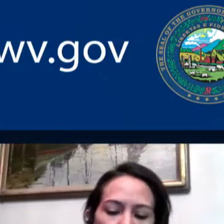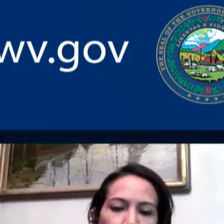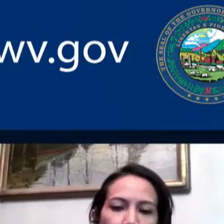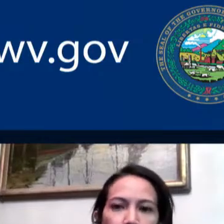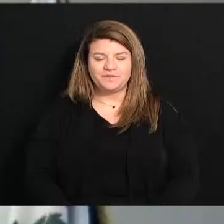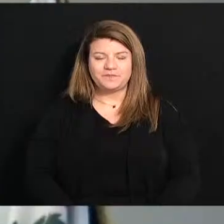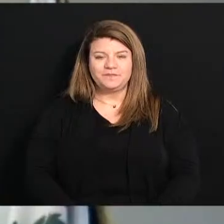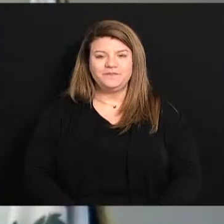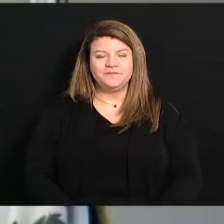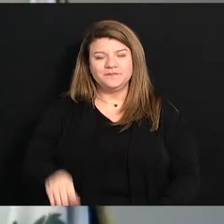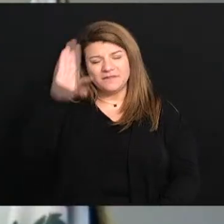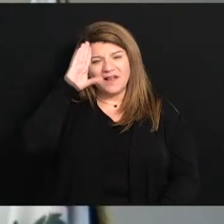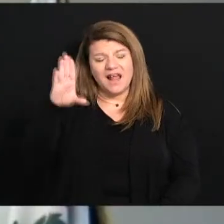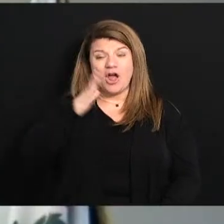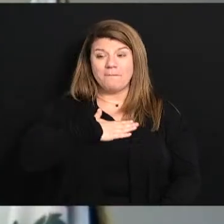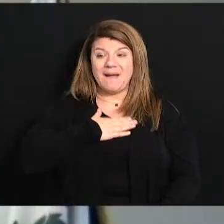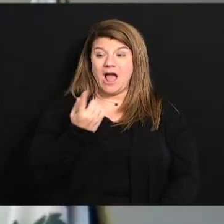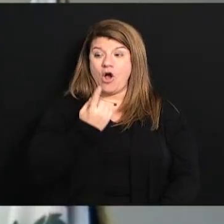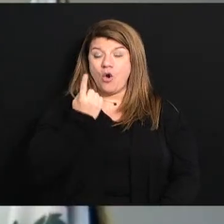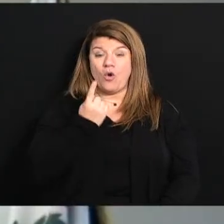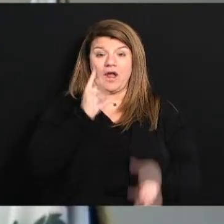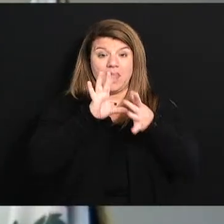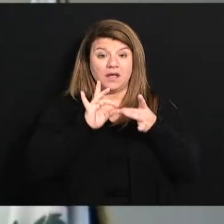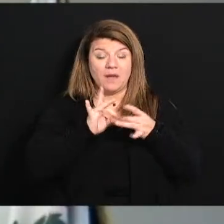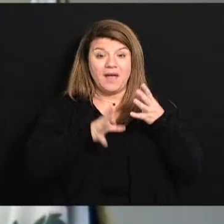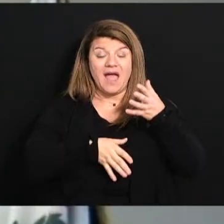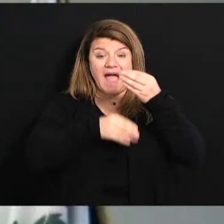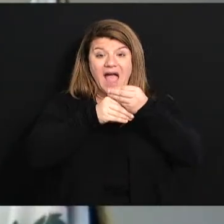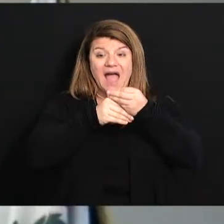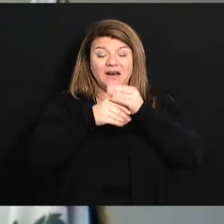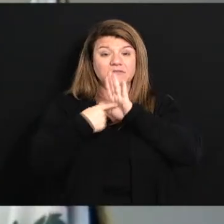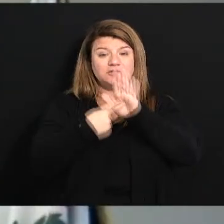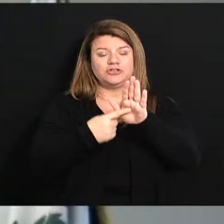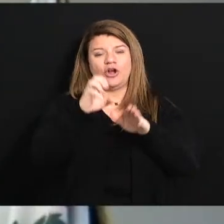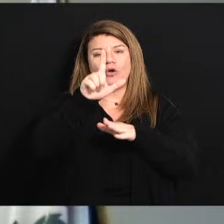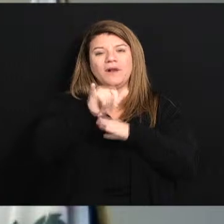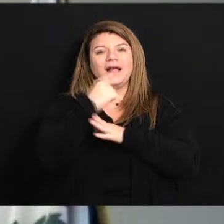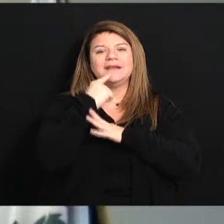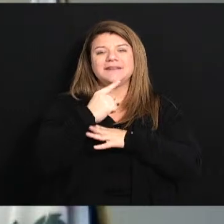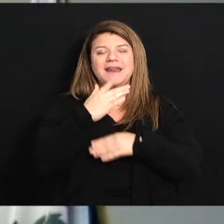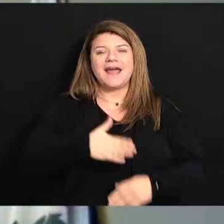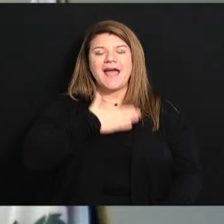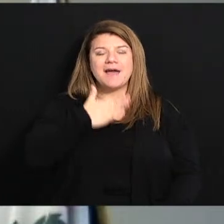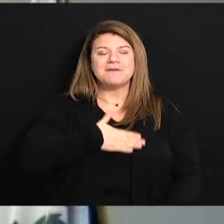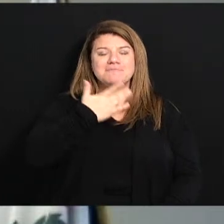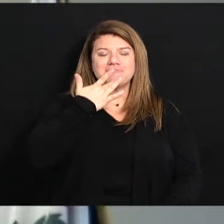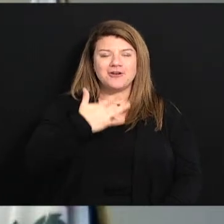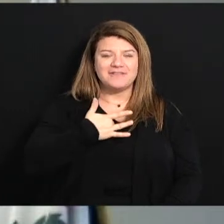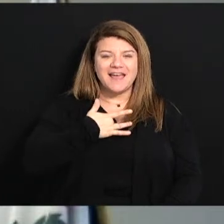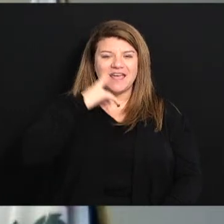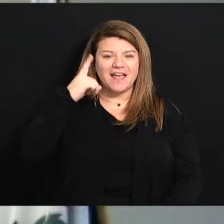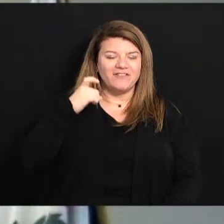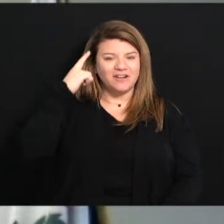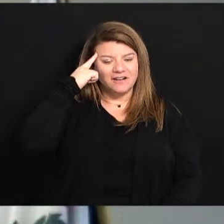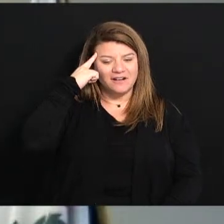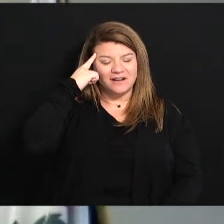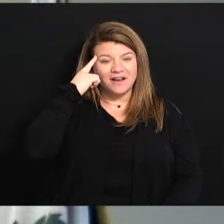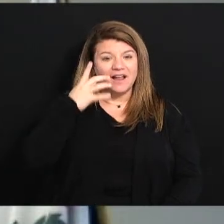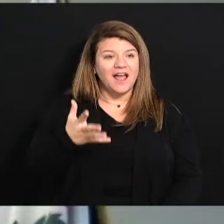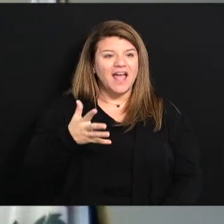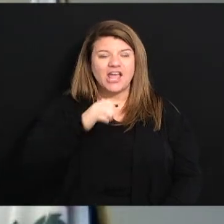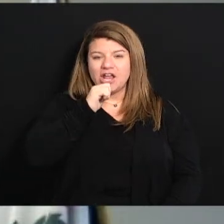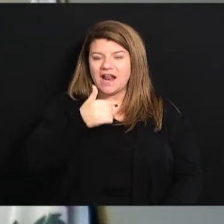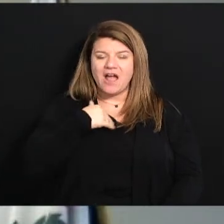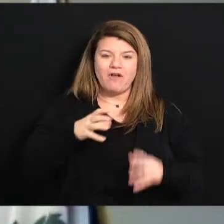Hello, everyone. The only thing I have is to echo what Clay said. Happy birthday, Governor. Didn't sound like you got much